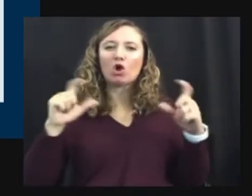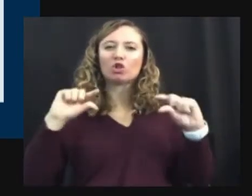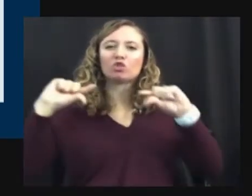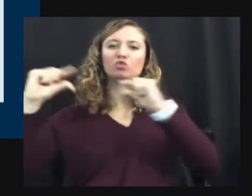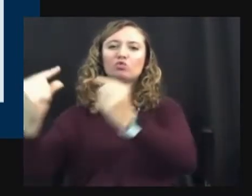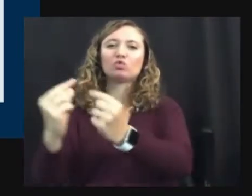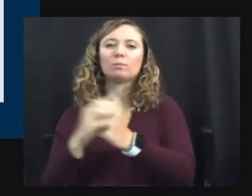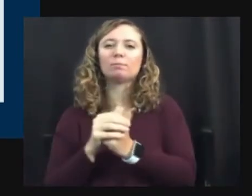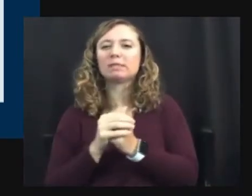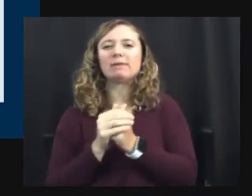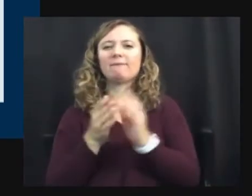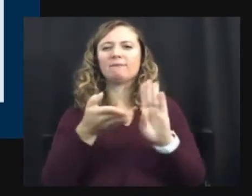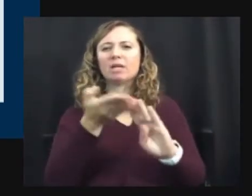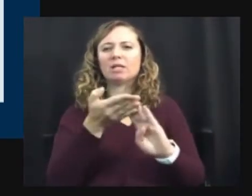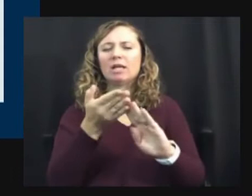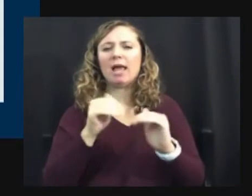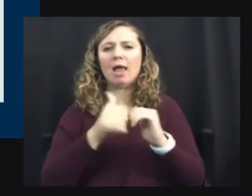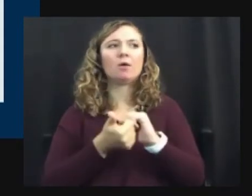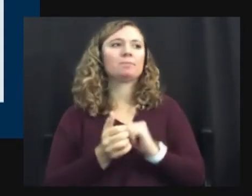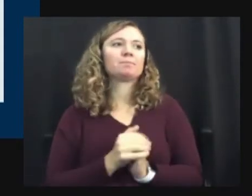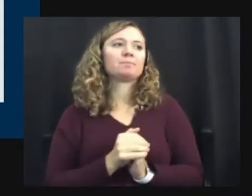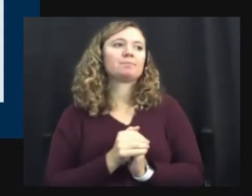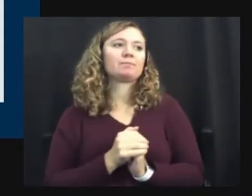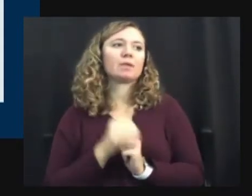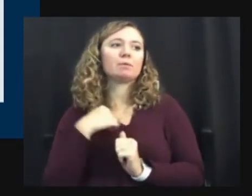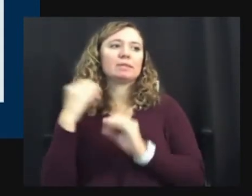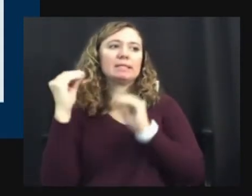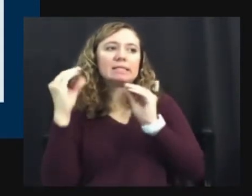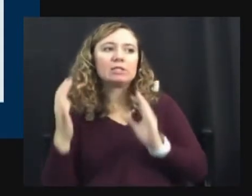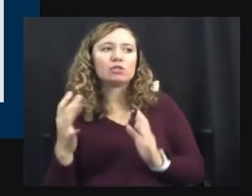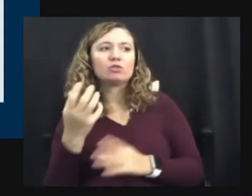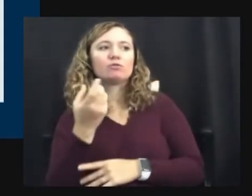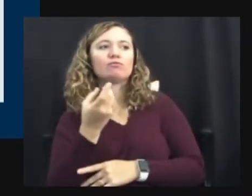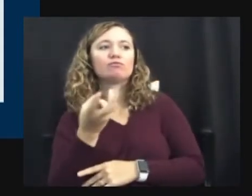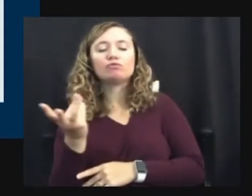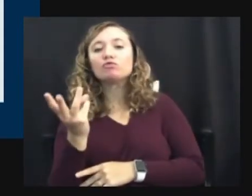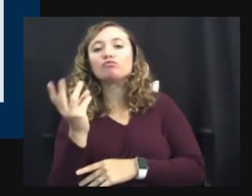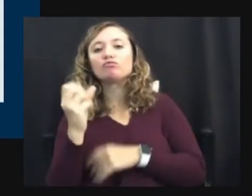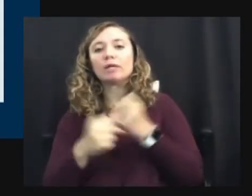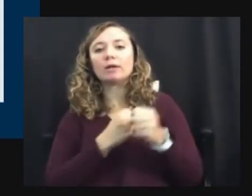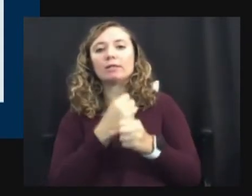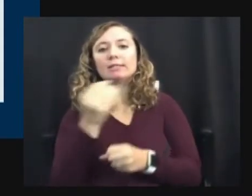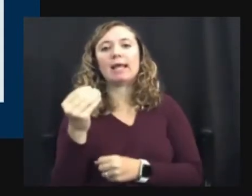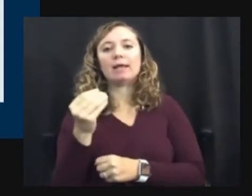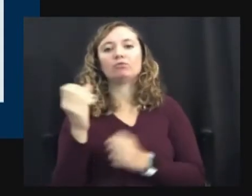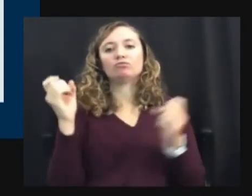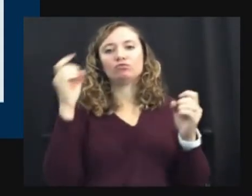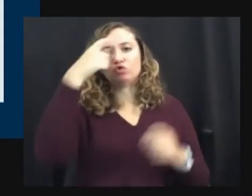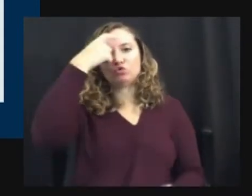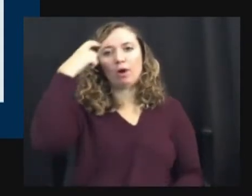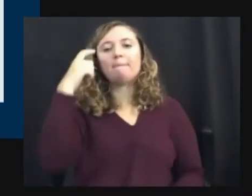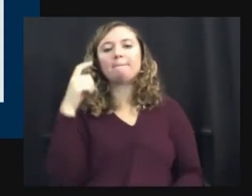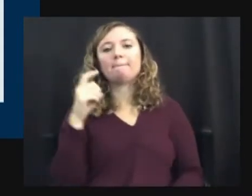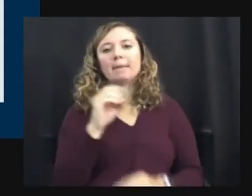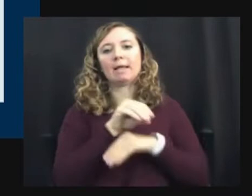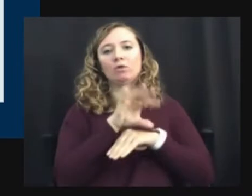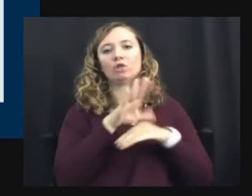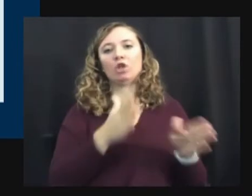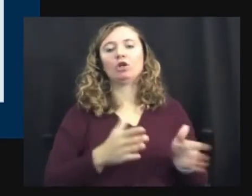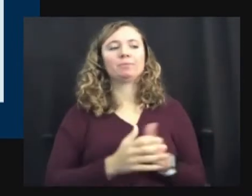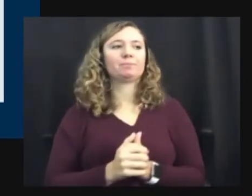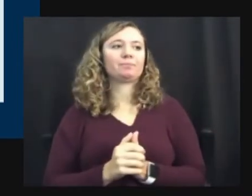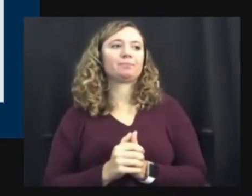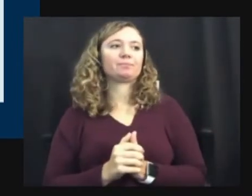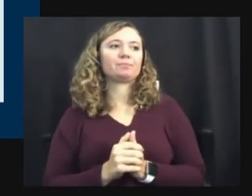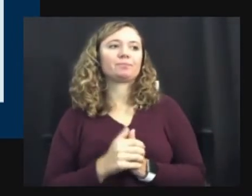couple years as a trauma counselor. I'm autistic, ADHD, dyslexic, dyspraxic, and